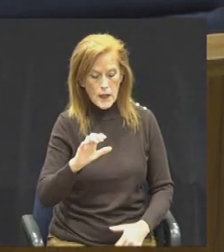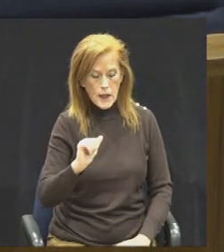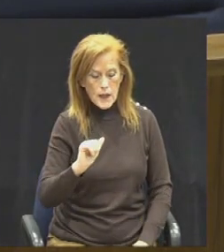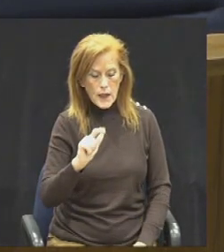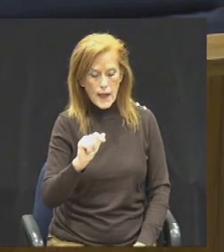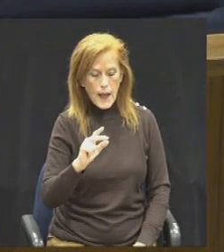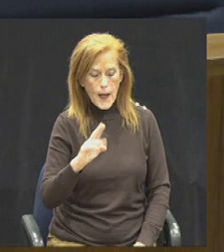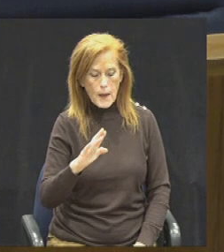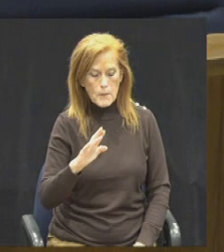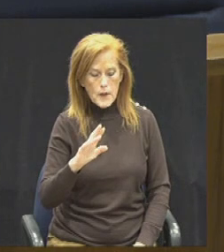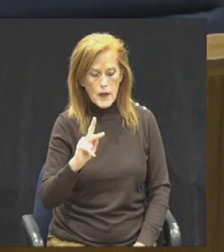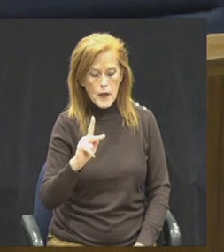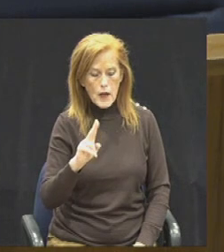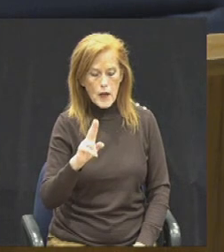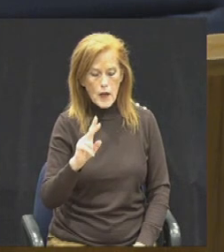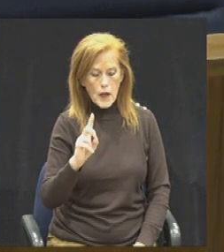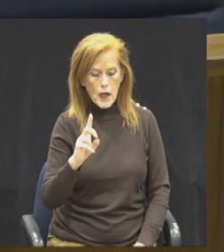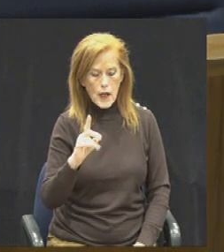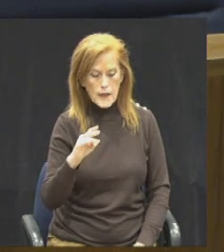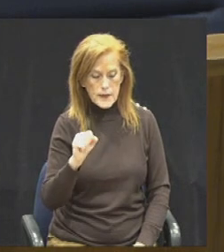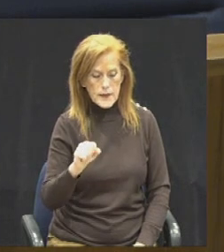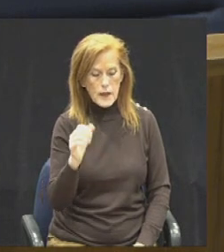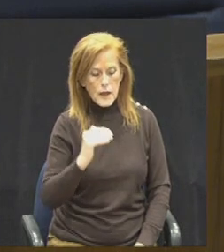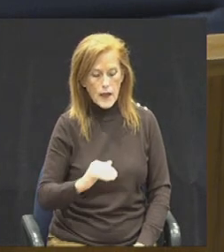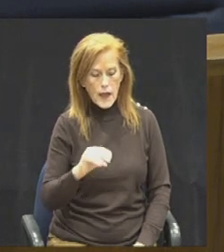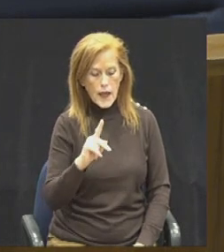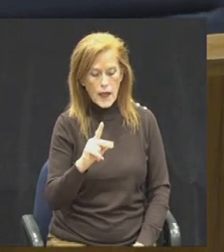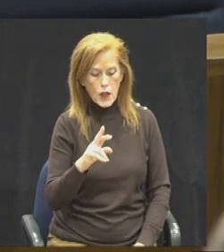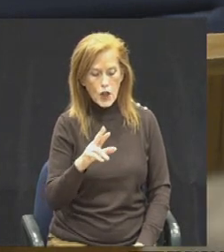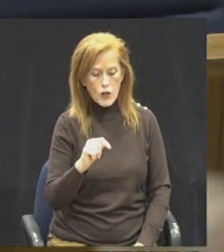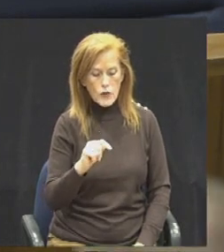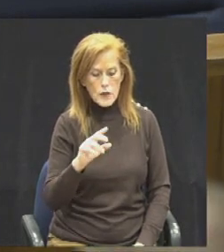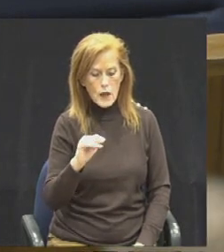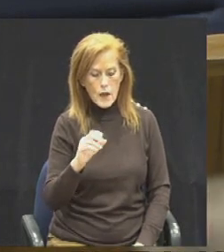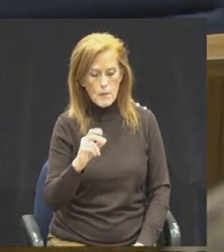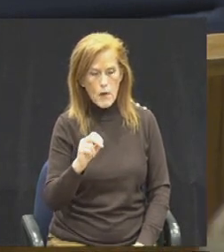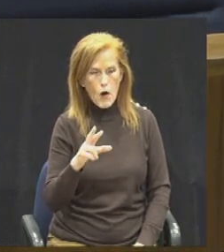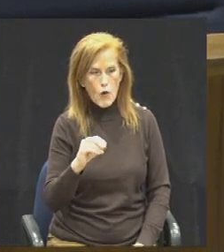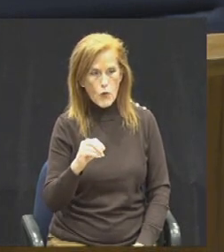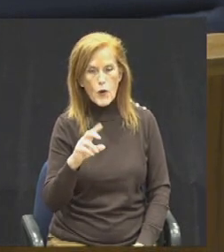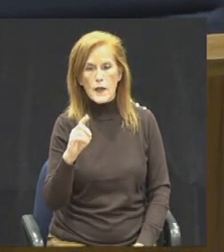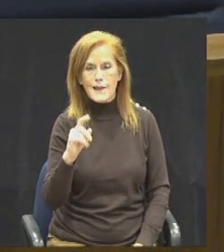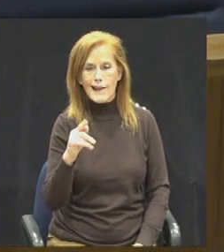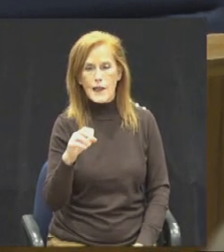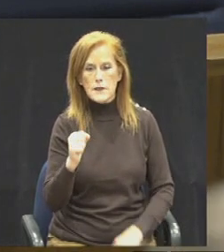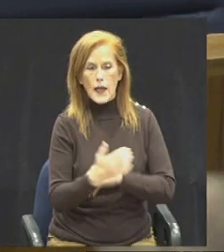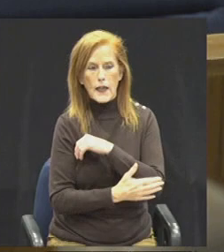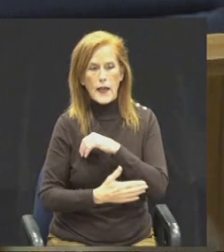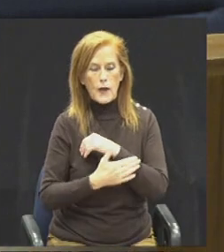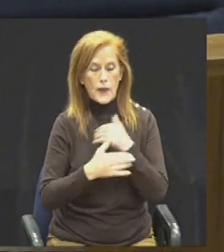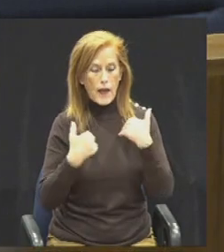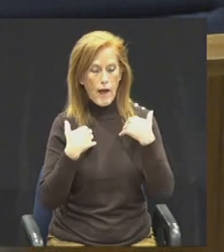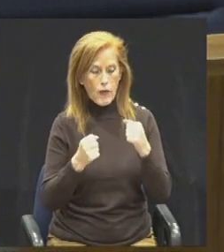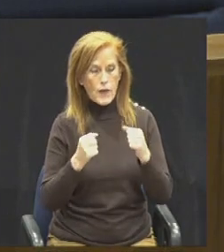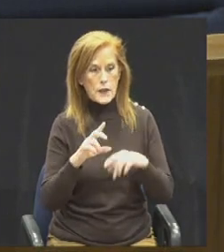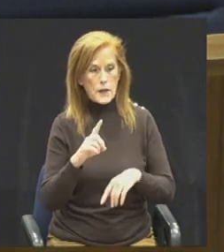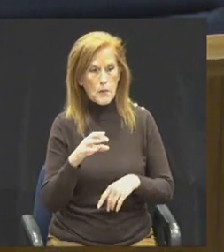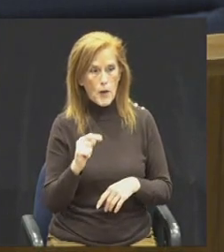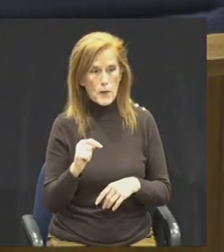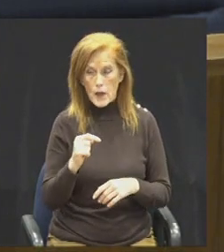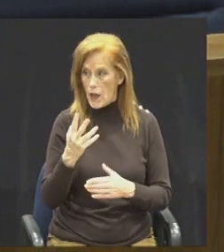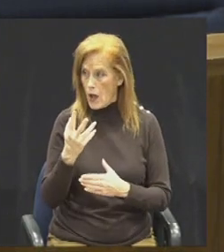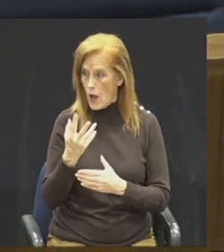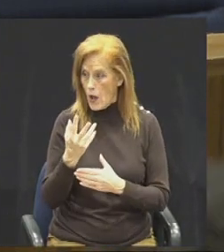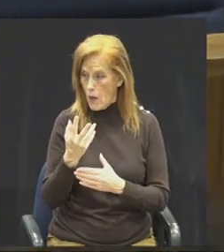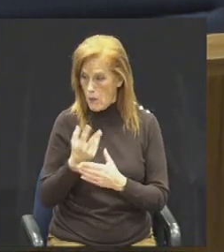Caleb Cutts and Kurt Morrow. With Douglas County Health Department, and are you both